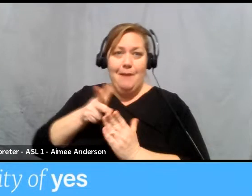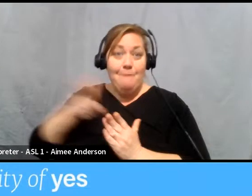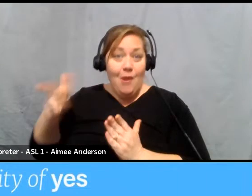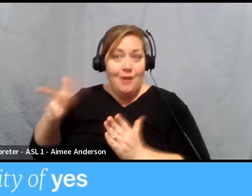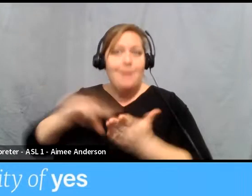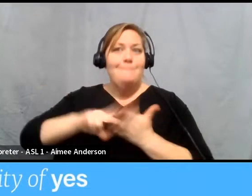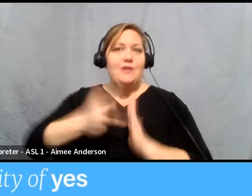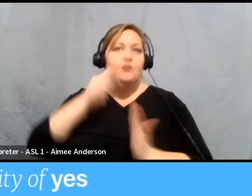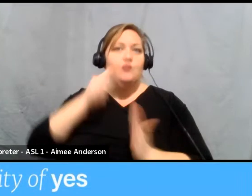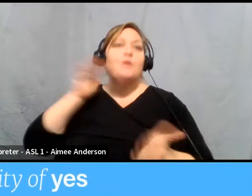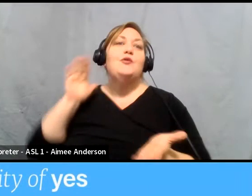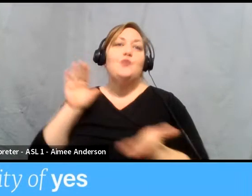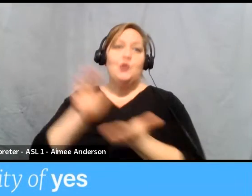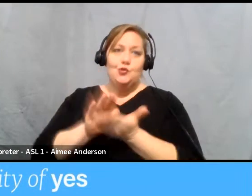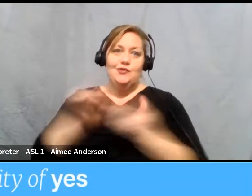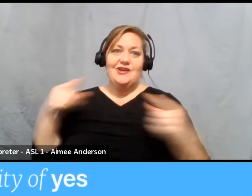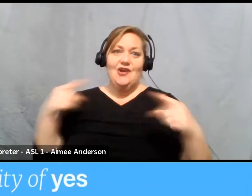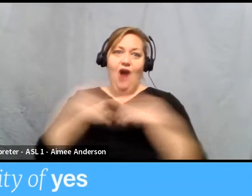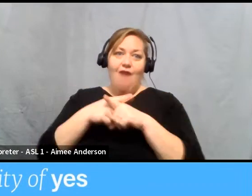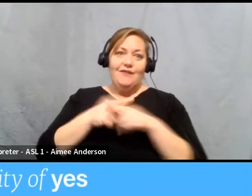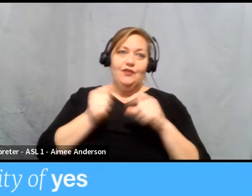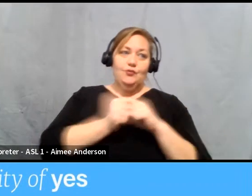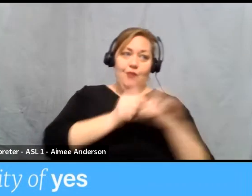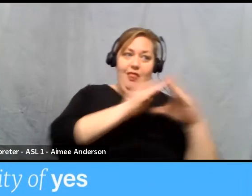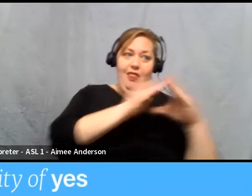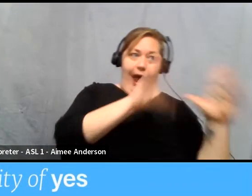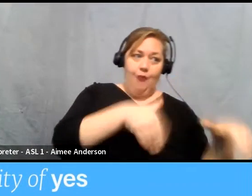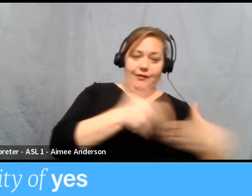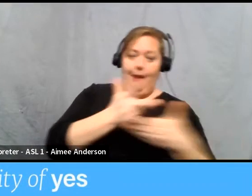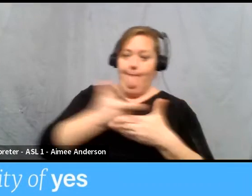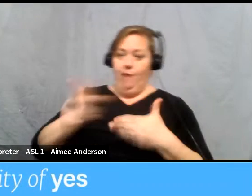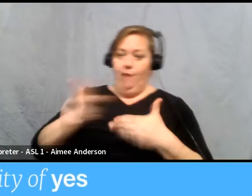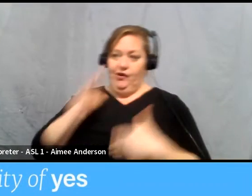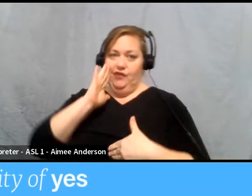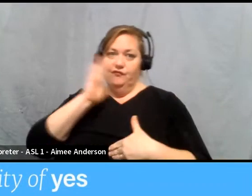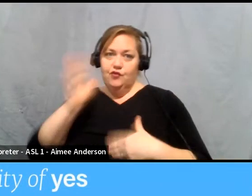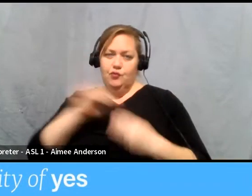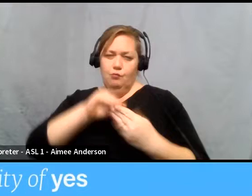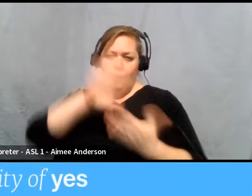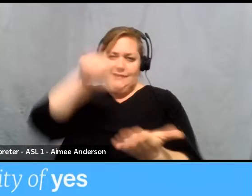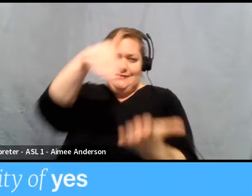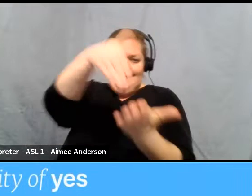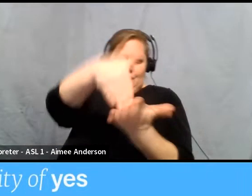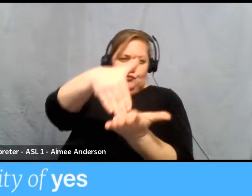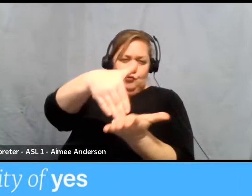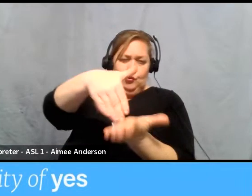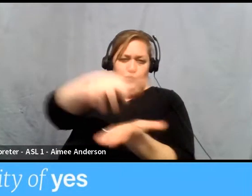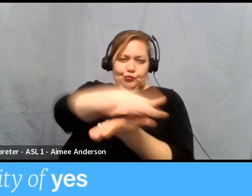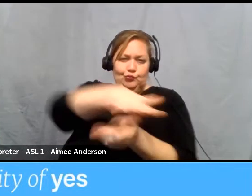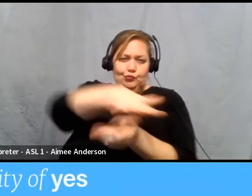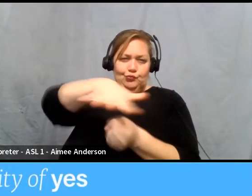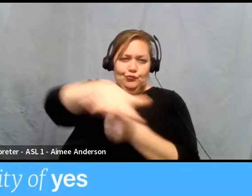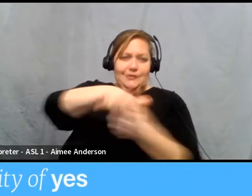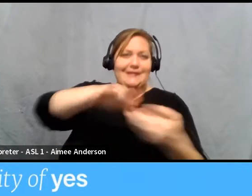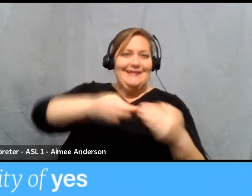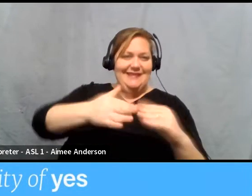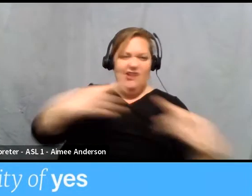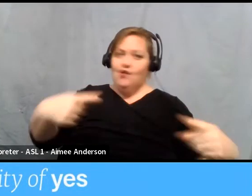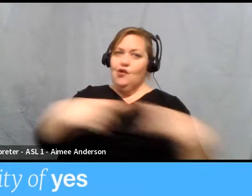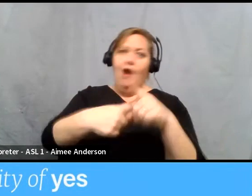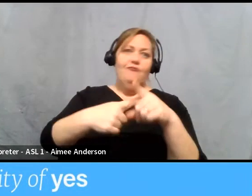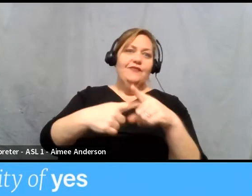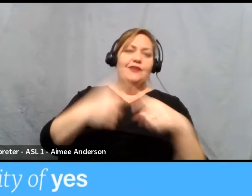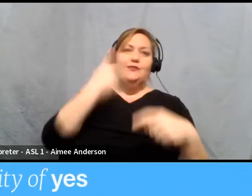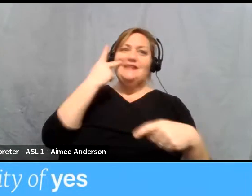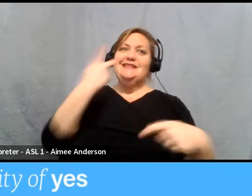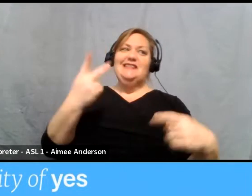be reducing conflicts between parking and housing in, more central parts of the city where they really are in conflict today, and we see less